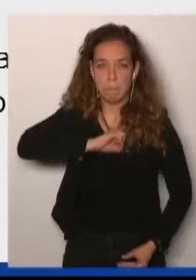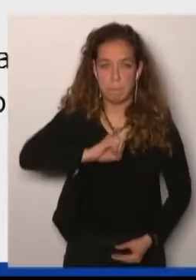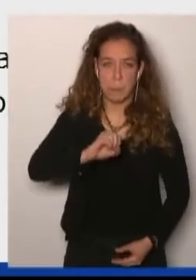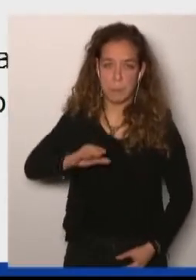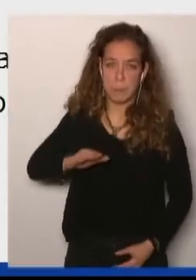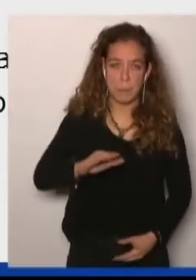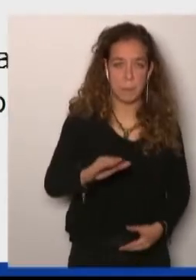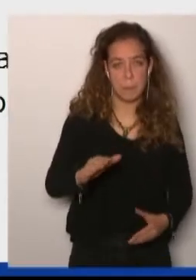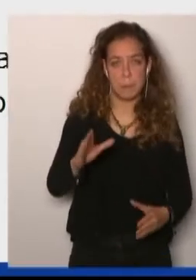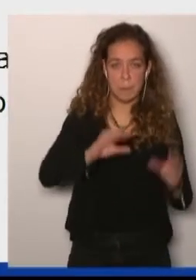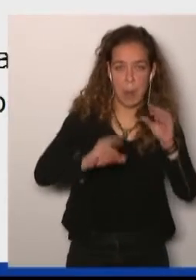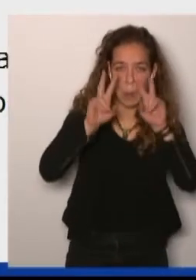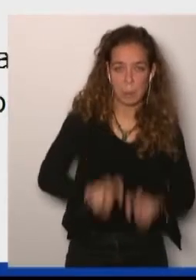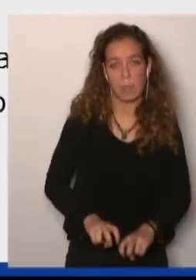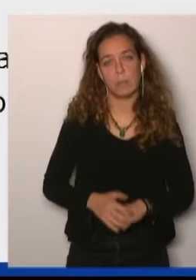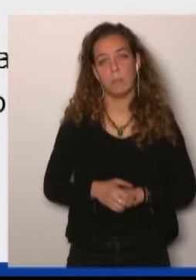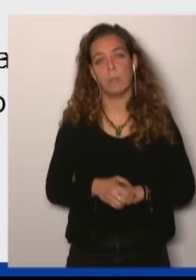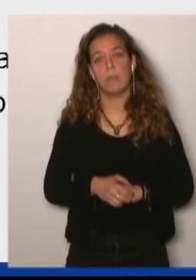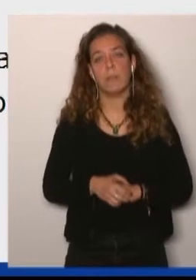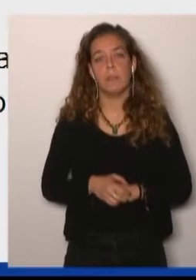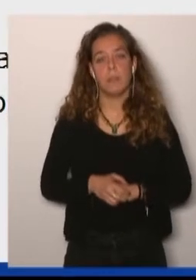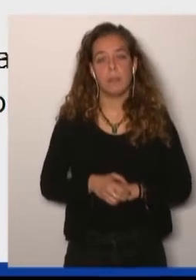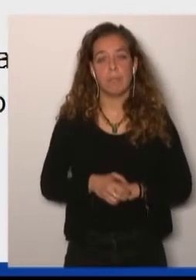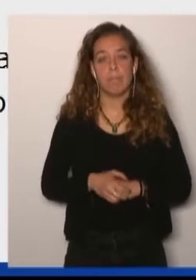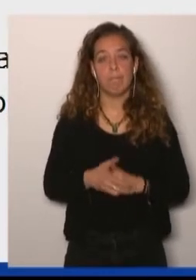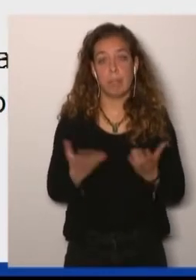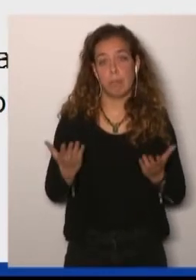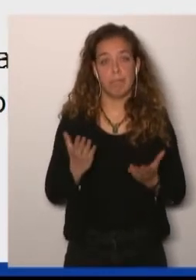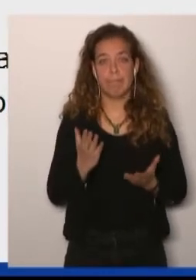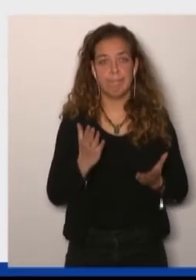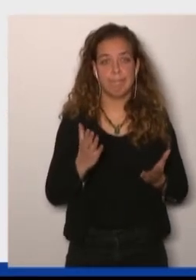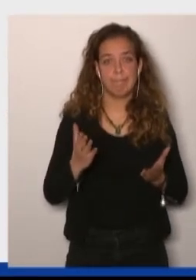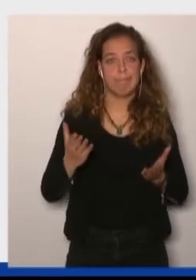available resources in the interest of the patients.